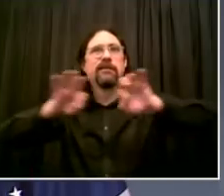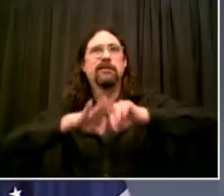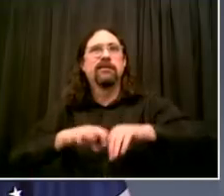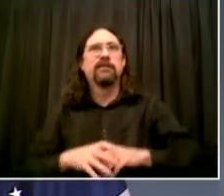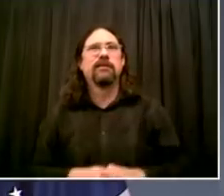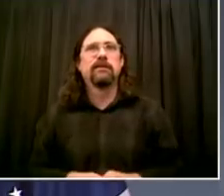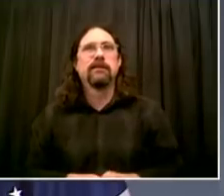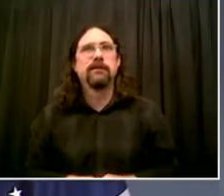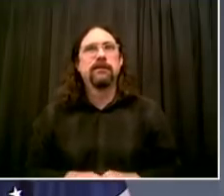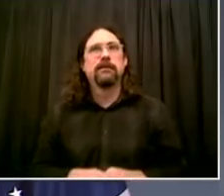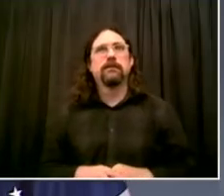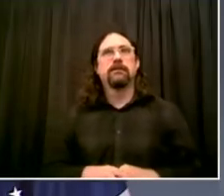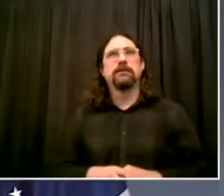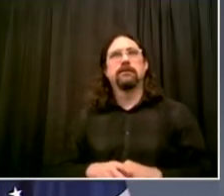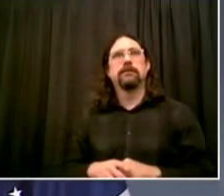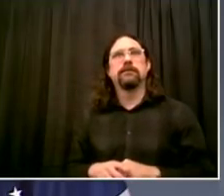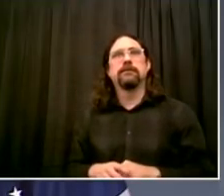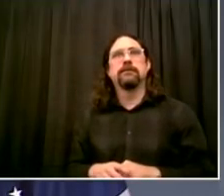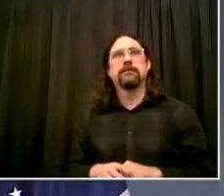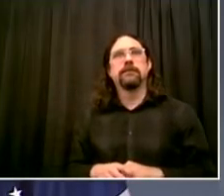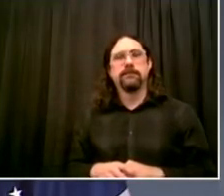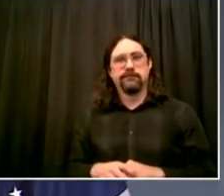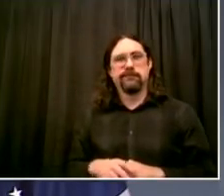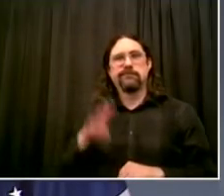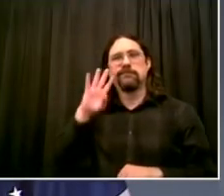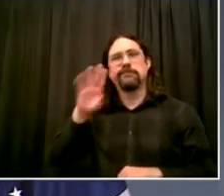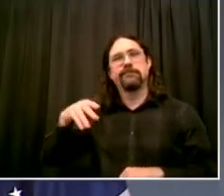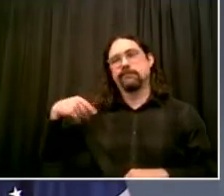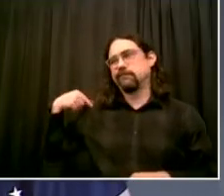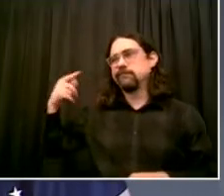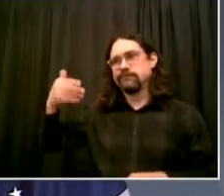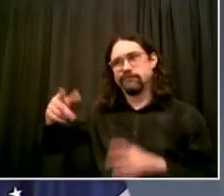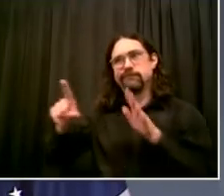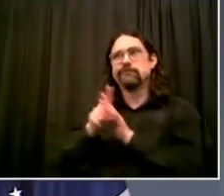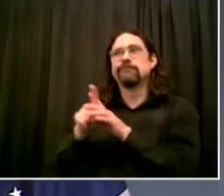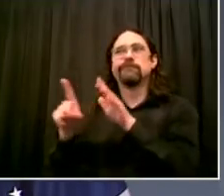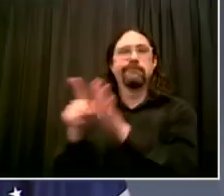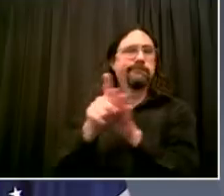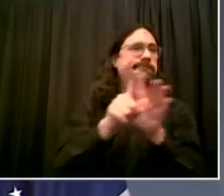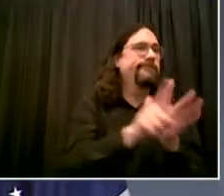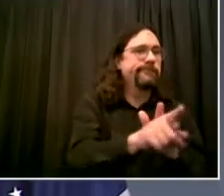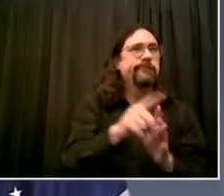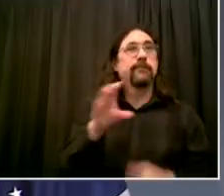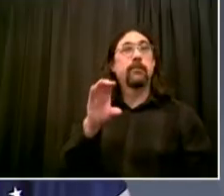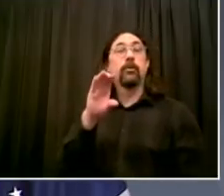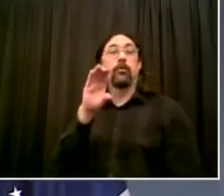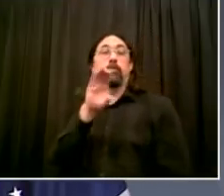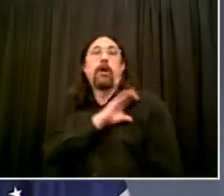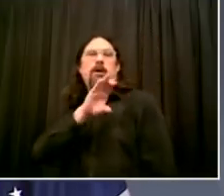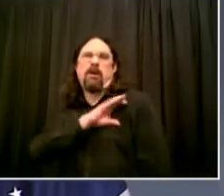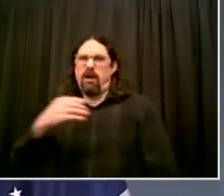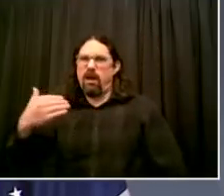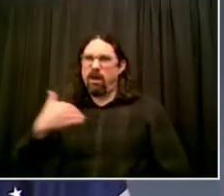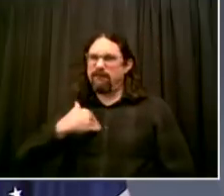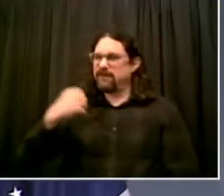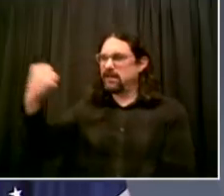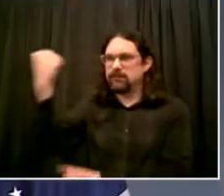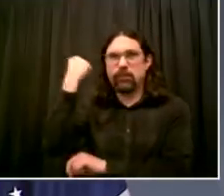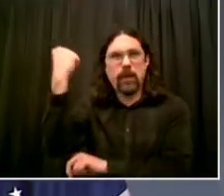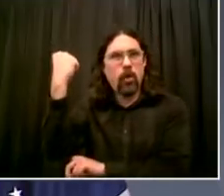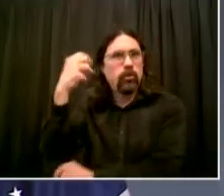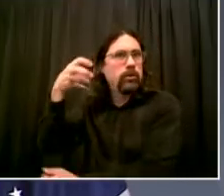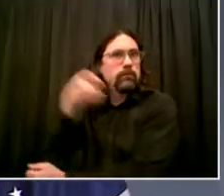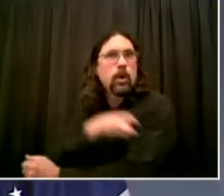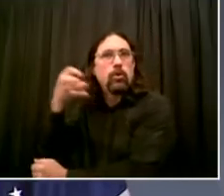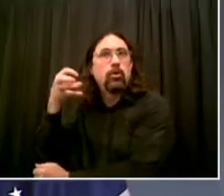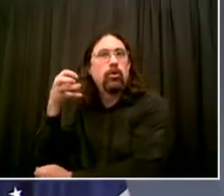unions. That's what often blocked change in Albany, but it did not block it this time. So now